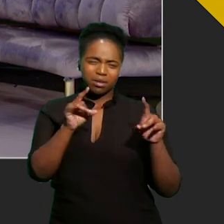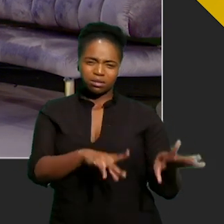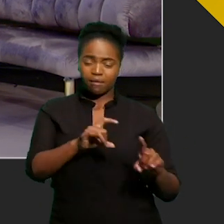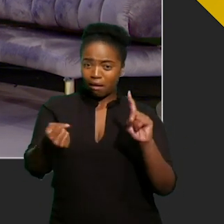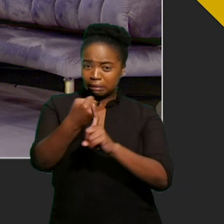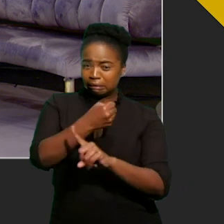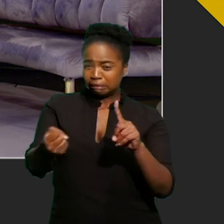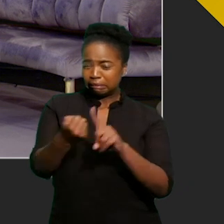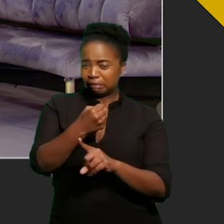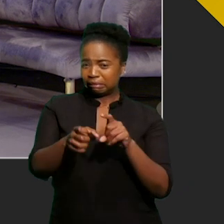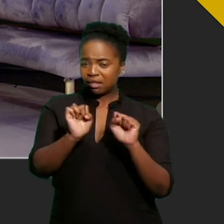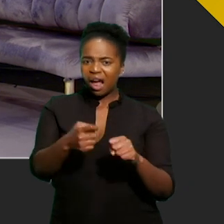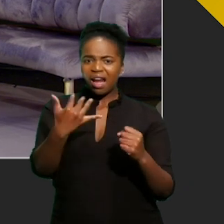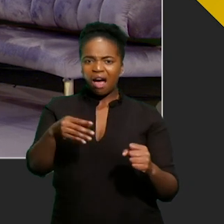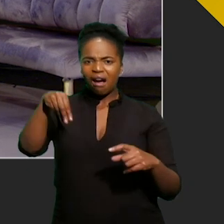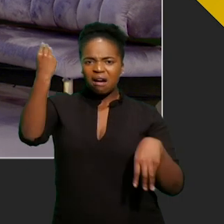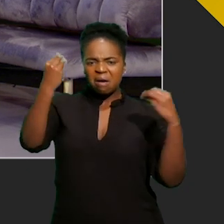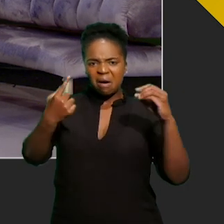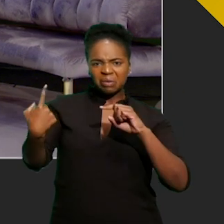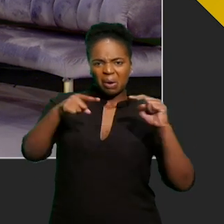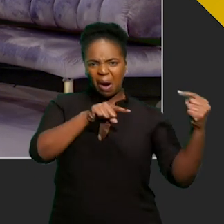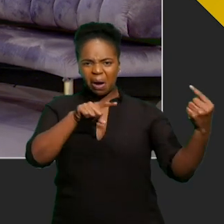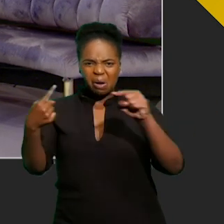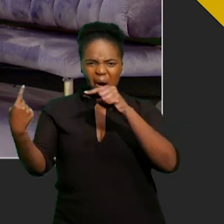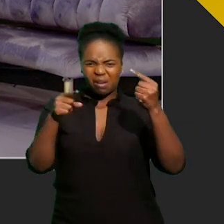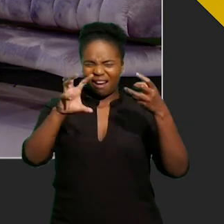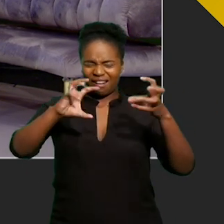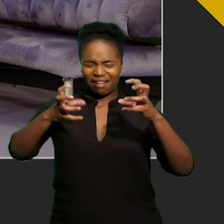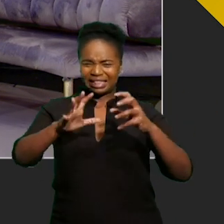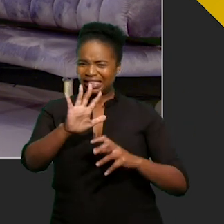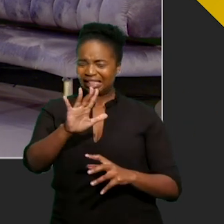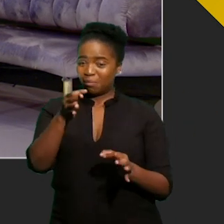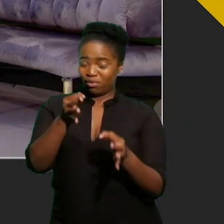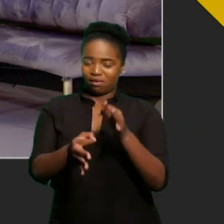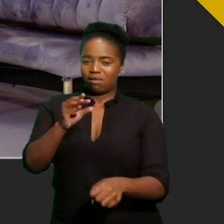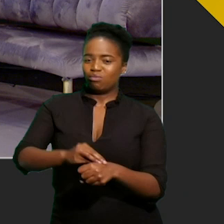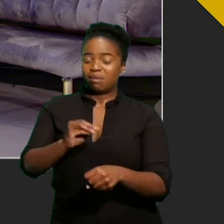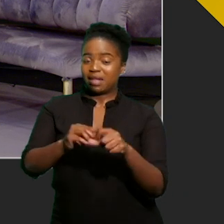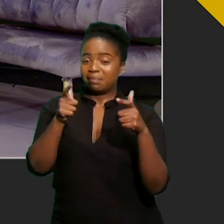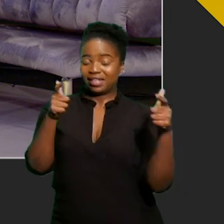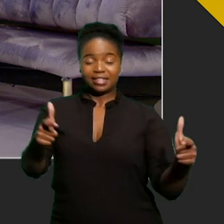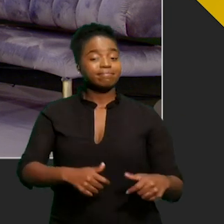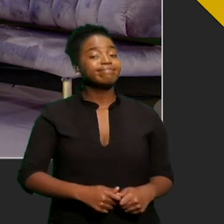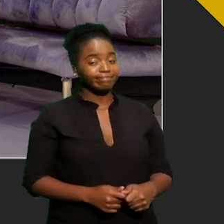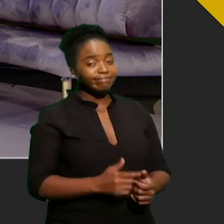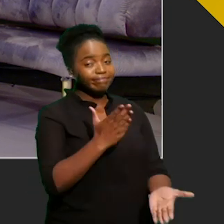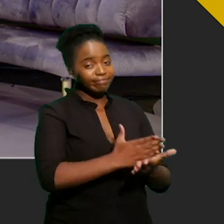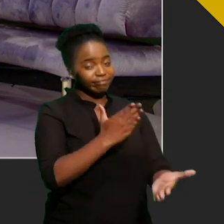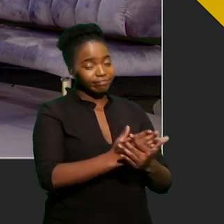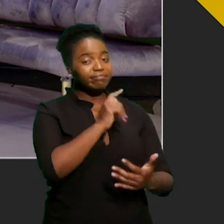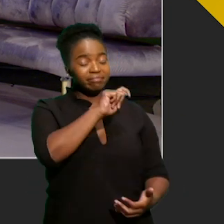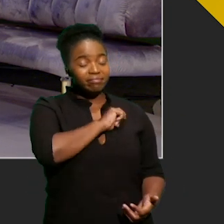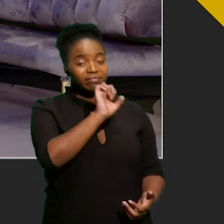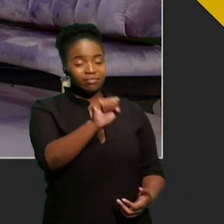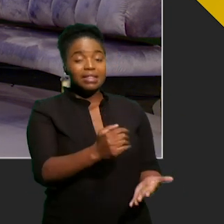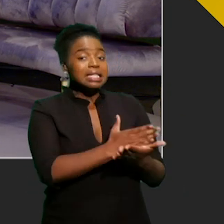violence. Ukuthi abantu abadala bahambe bayophikisana kanje, this shows you ukuthi politically sinking in. We're in real trouble, but we're also in real trouble